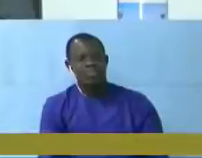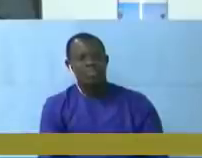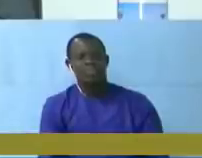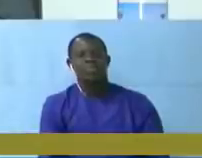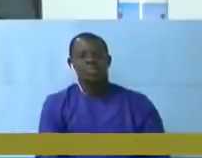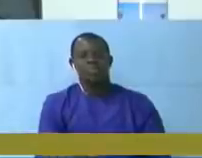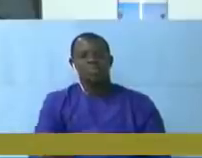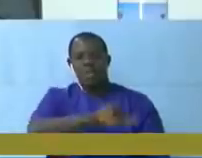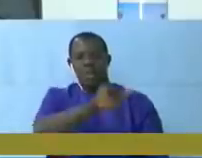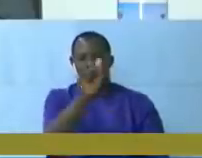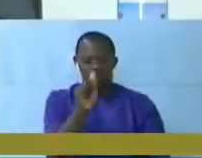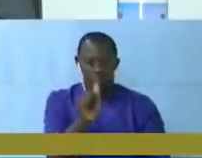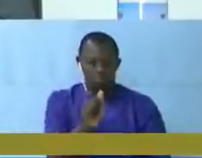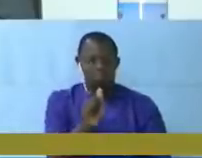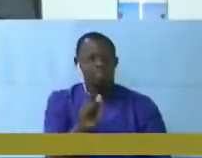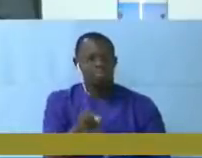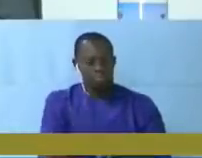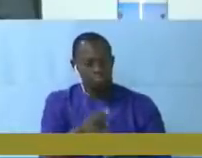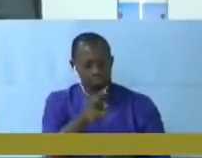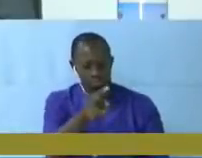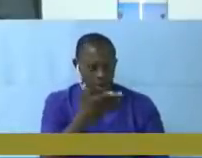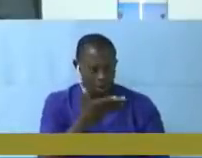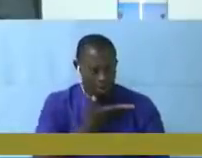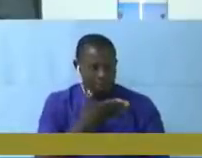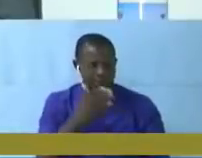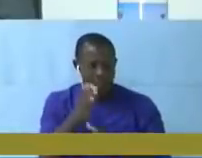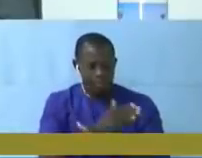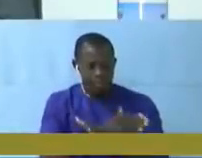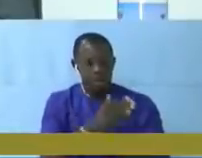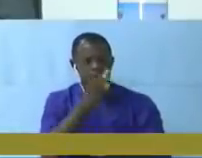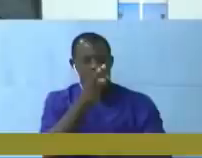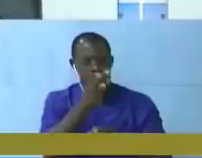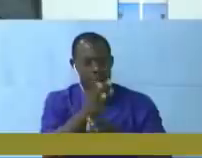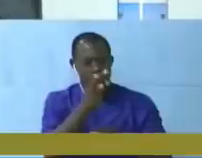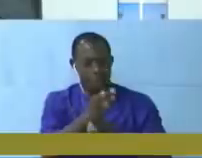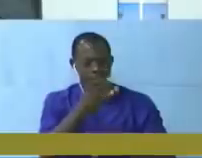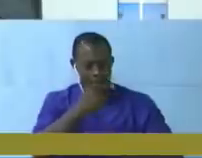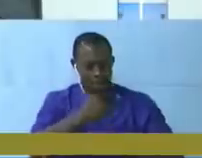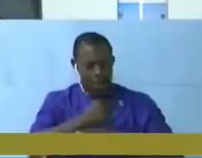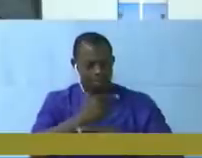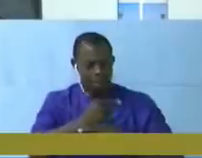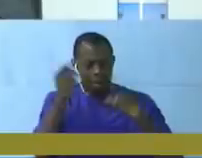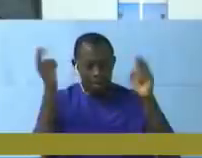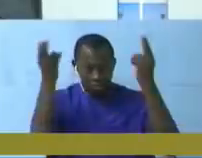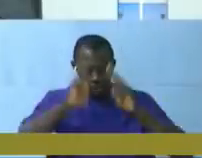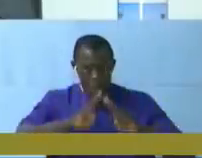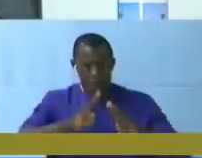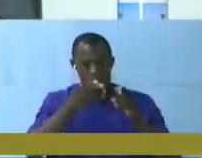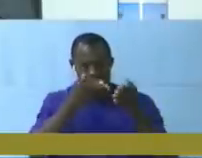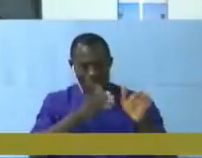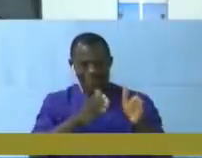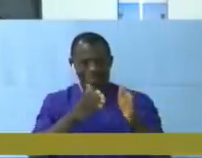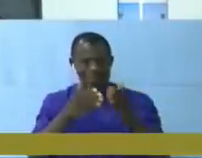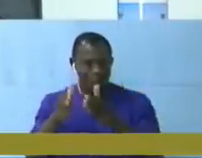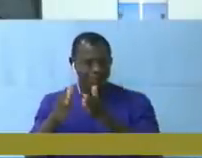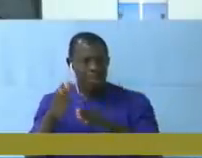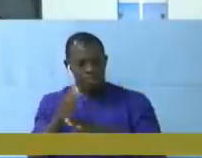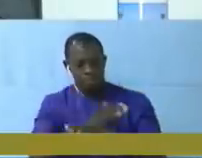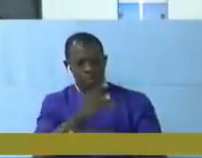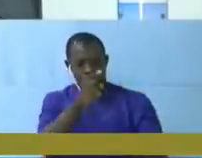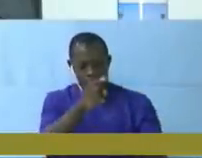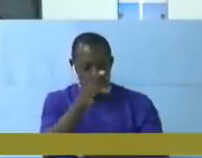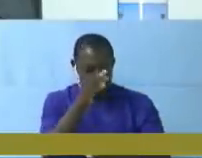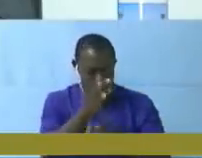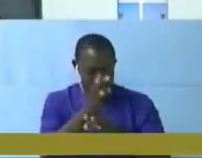And also the fact that you had taught Gambia legal systems, ak tamit ne jangale nga ci